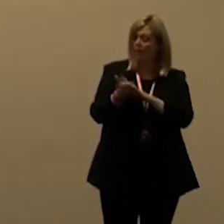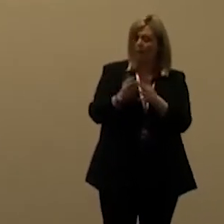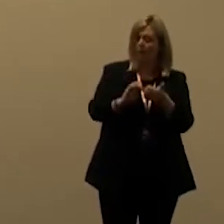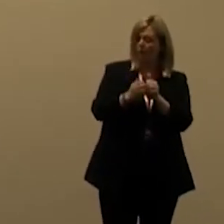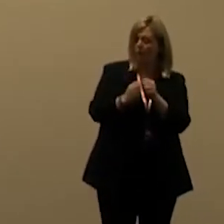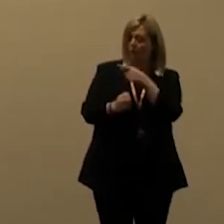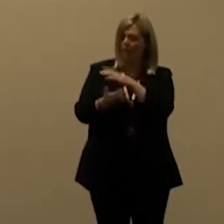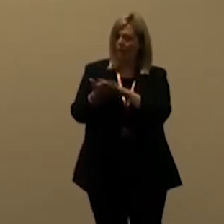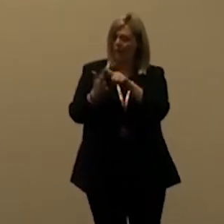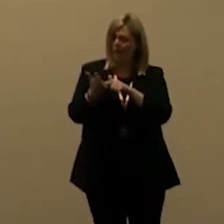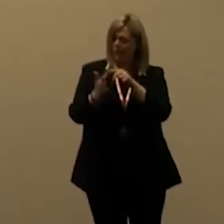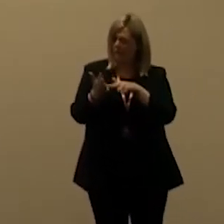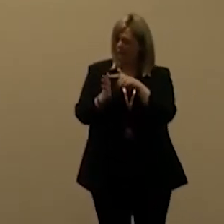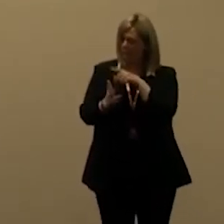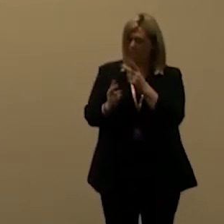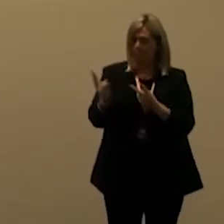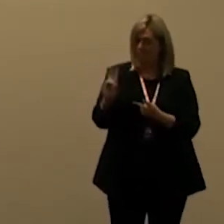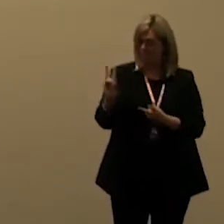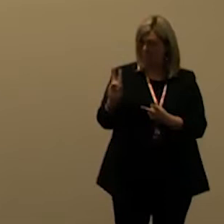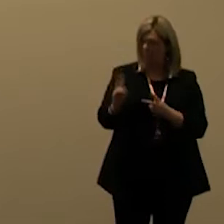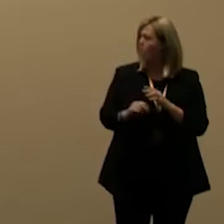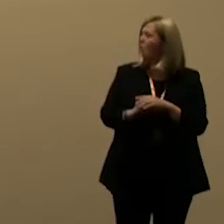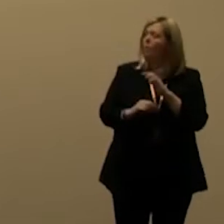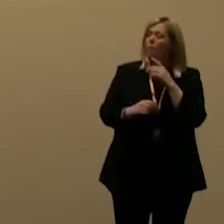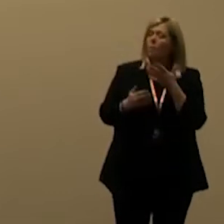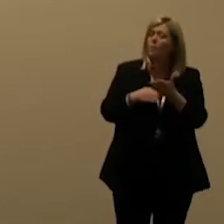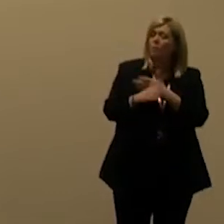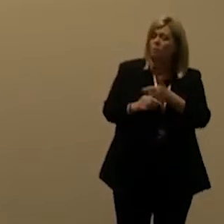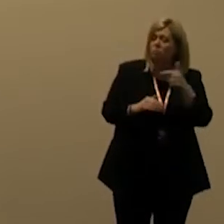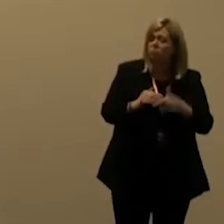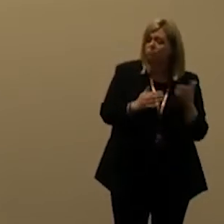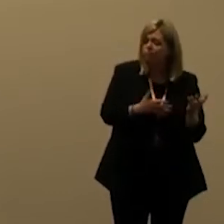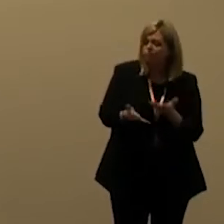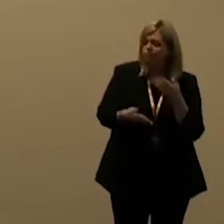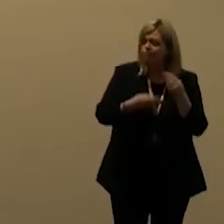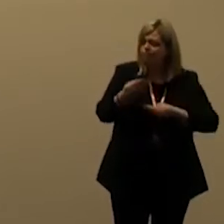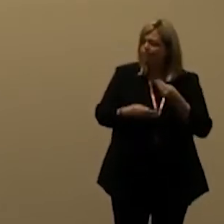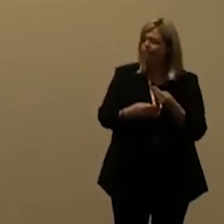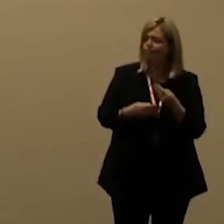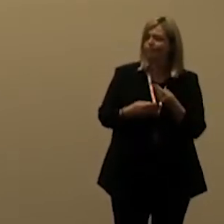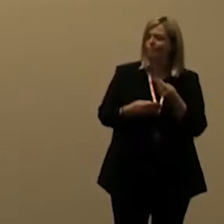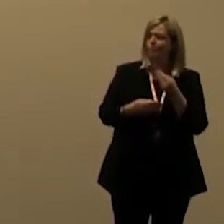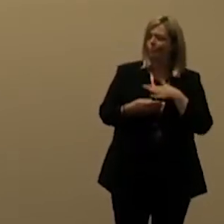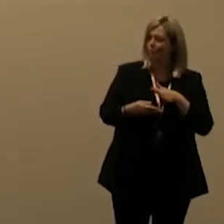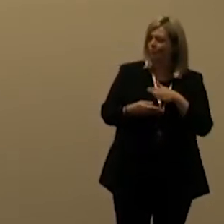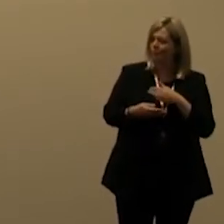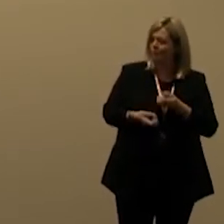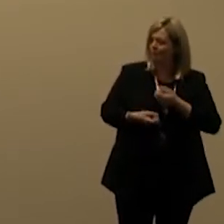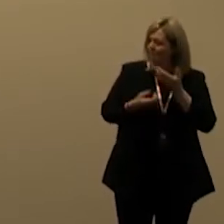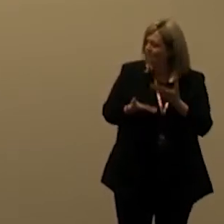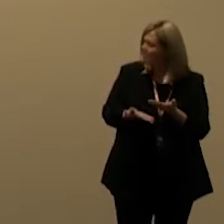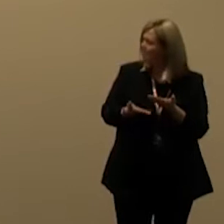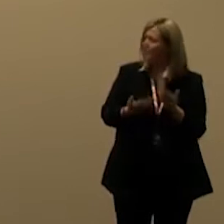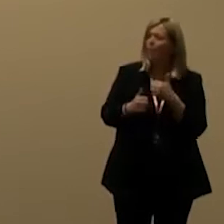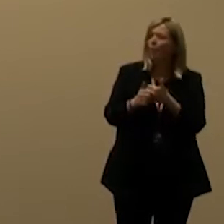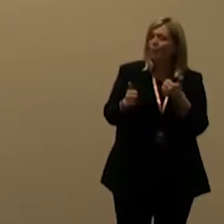colleague Helen Agor. And before we go into a little more of a detailed introduction about who we are specifically, we do want to tell you a little bit more about